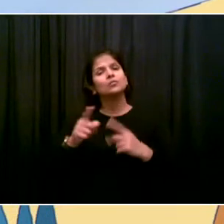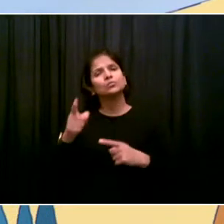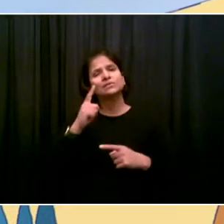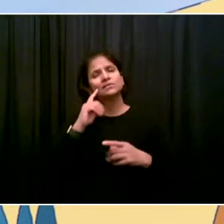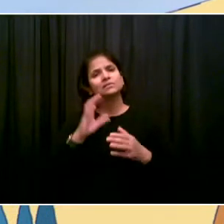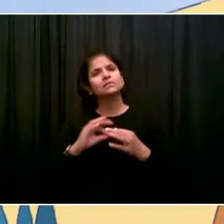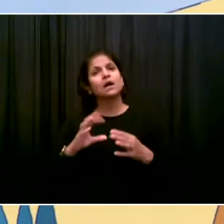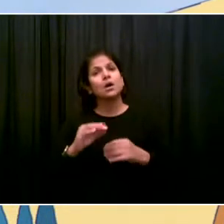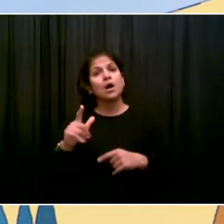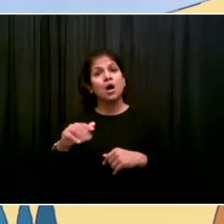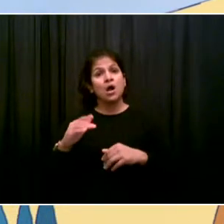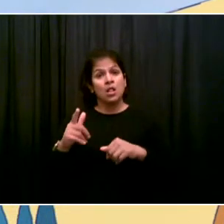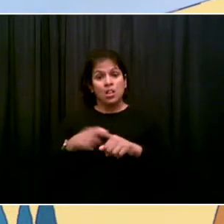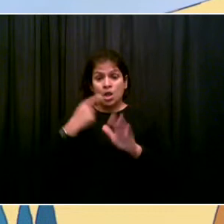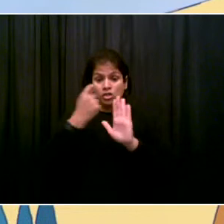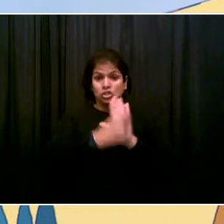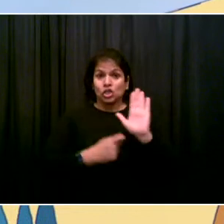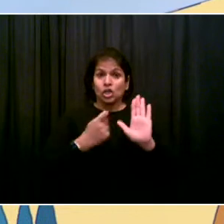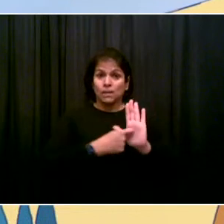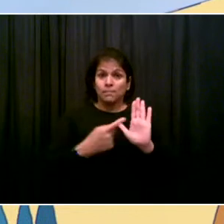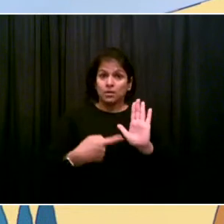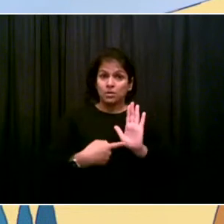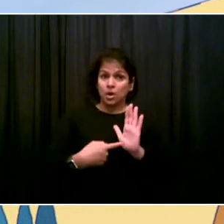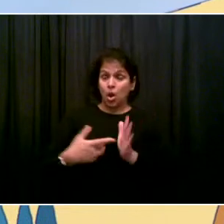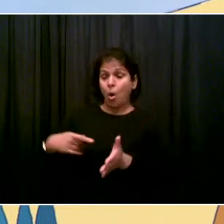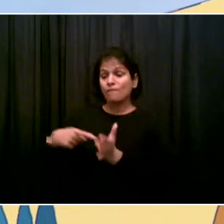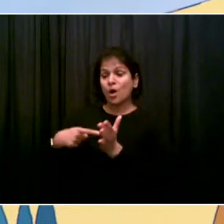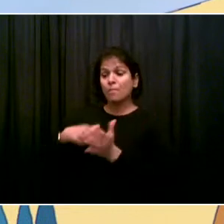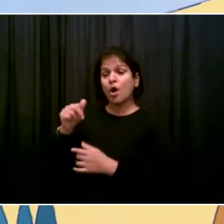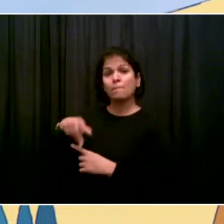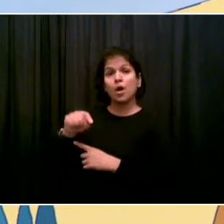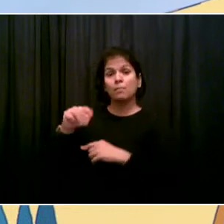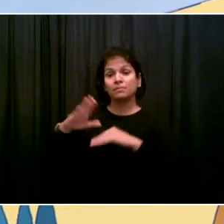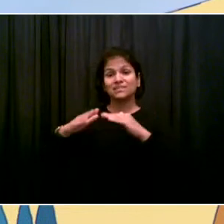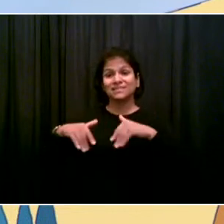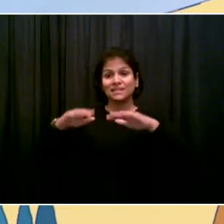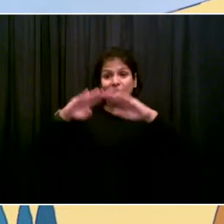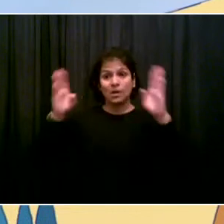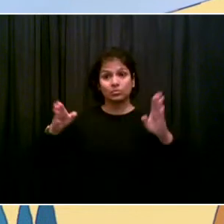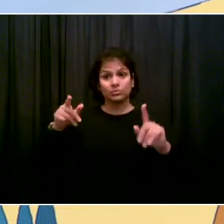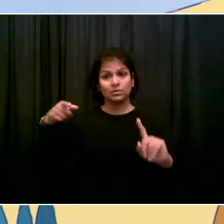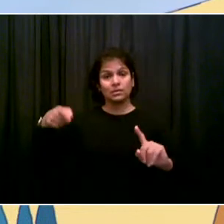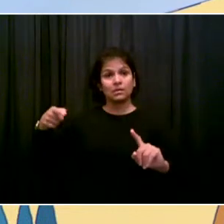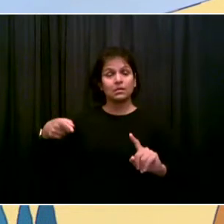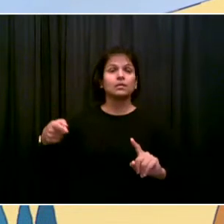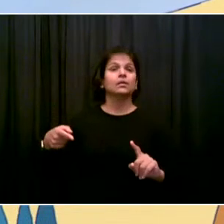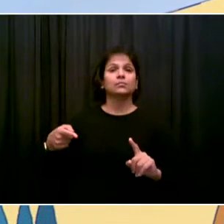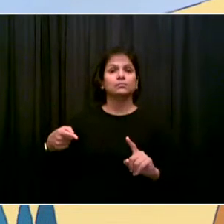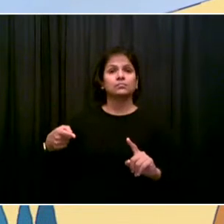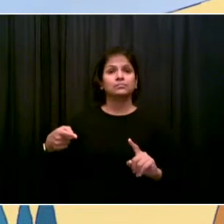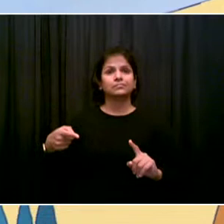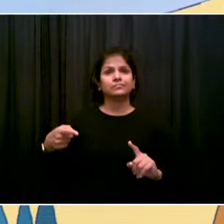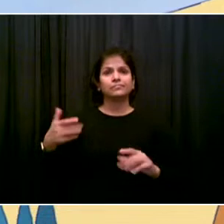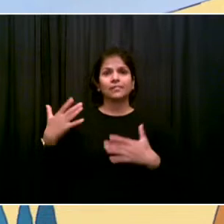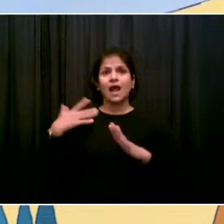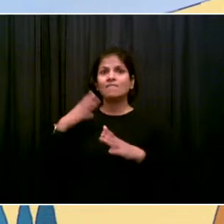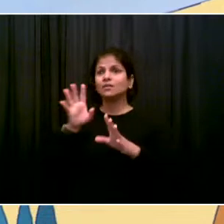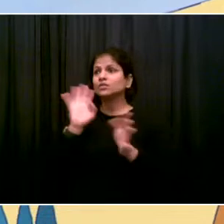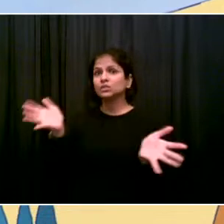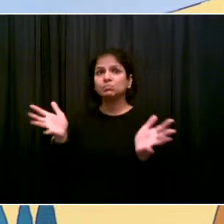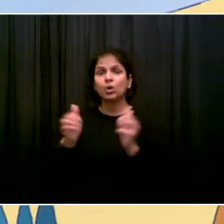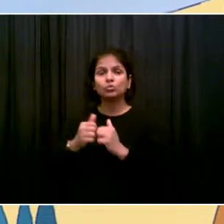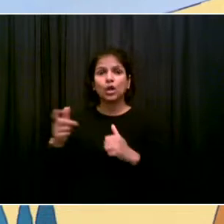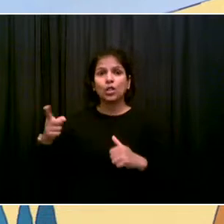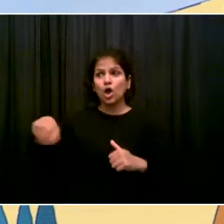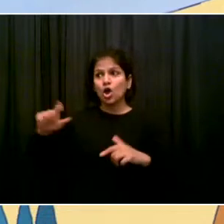what is the homeowners I spoke to, or not the homeowners, the tenants and the residents I spoke to, they said they haven't heard anything about any kind of